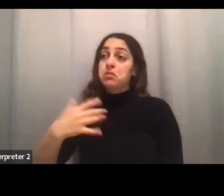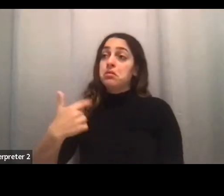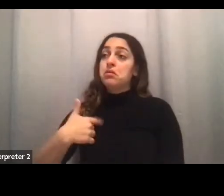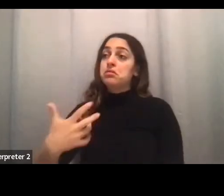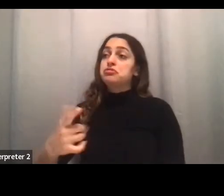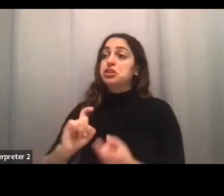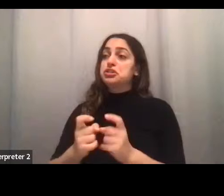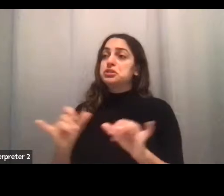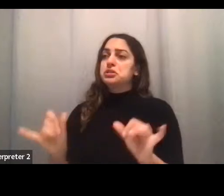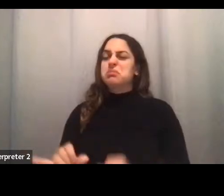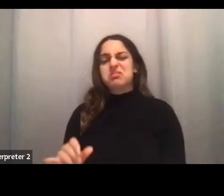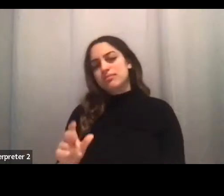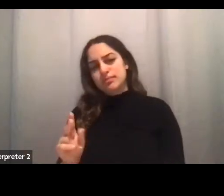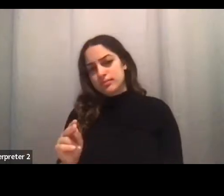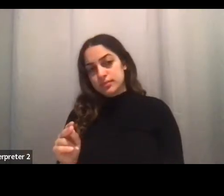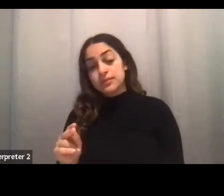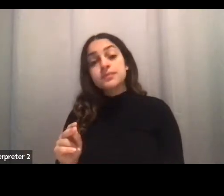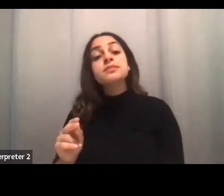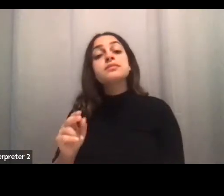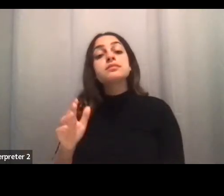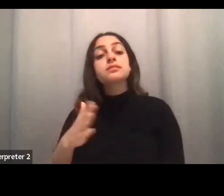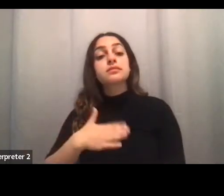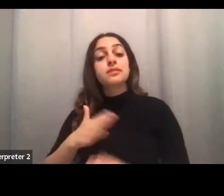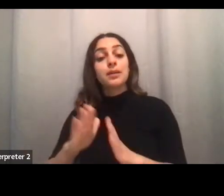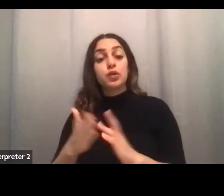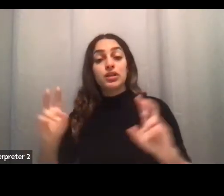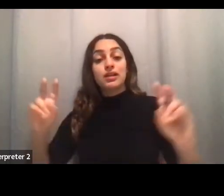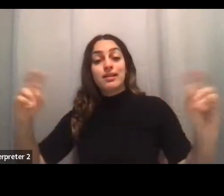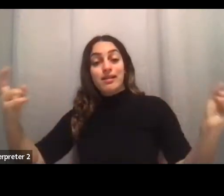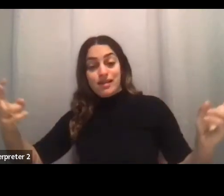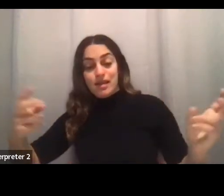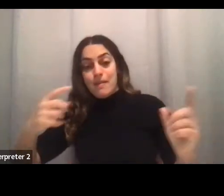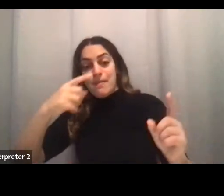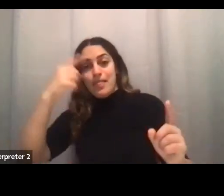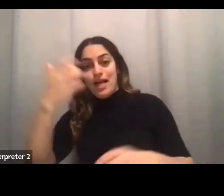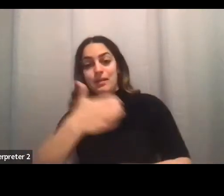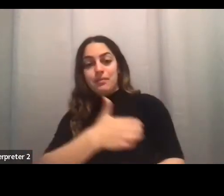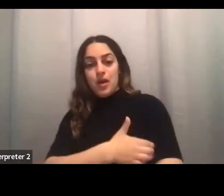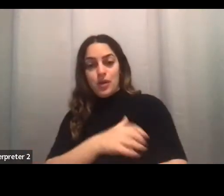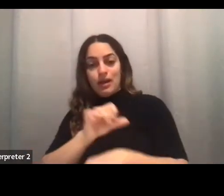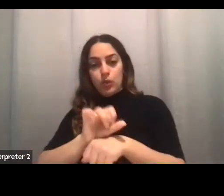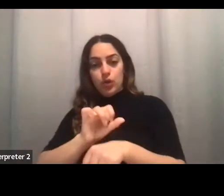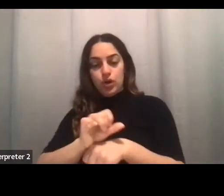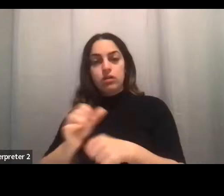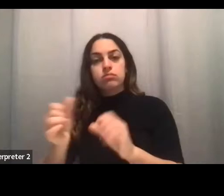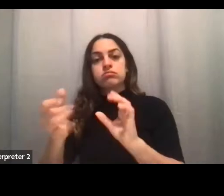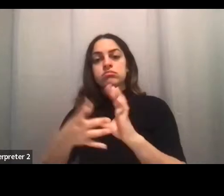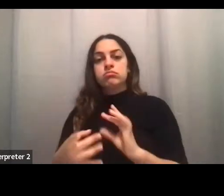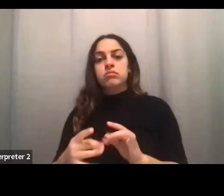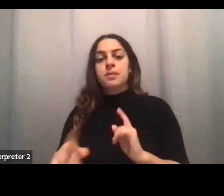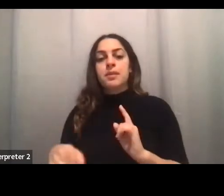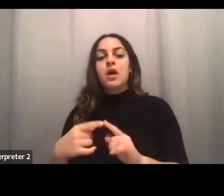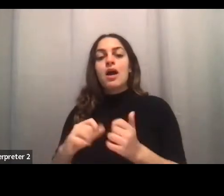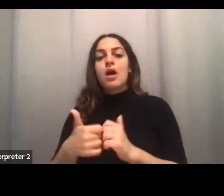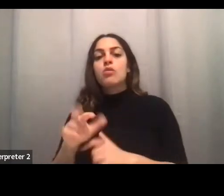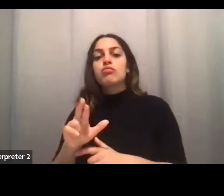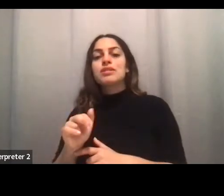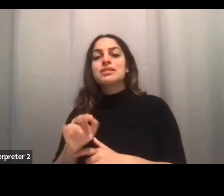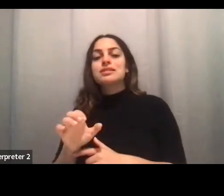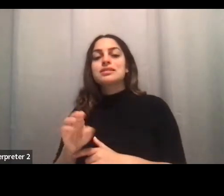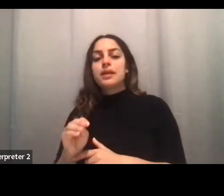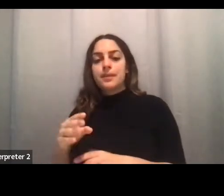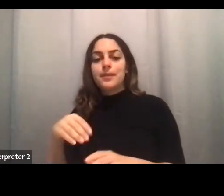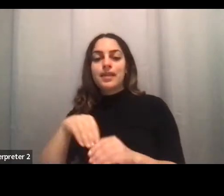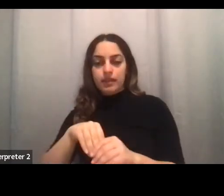system my book black power at work tells the story of how racism in the construction industry inspired black freedom movement